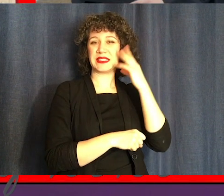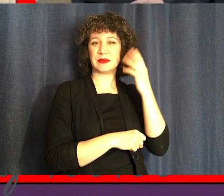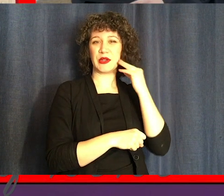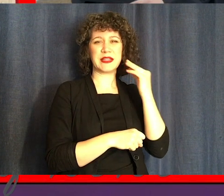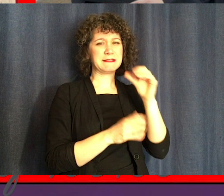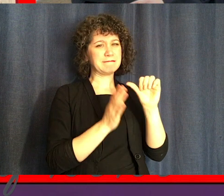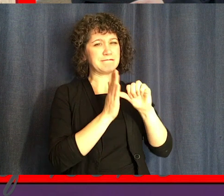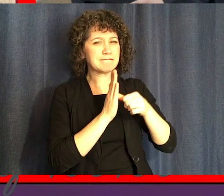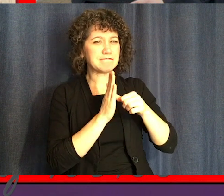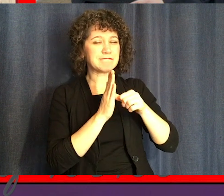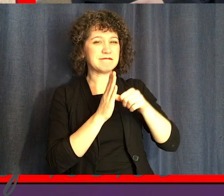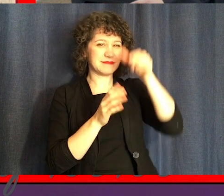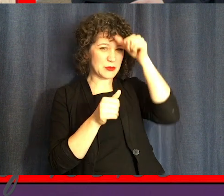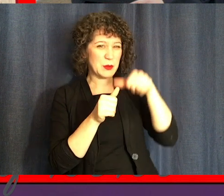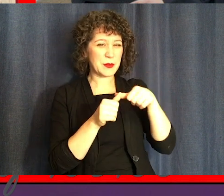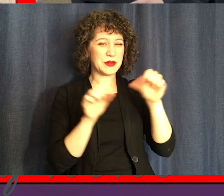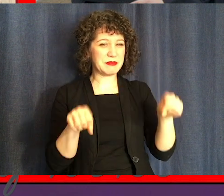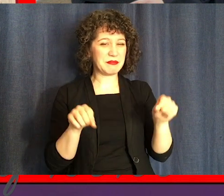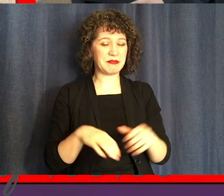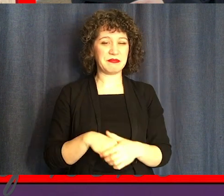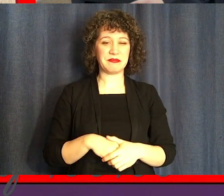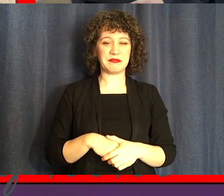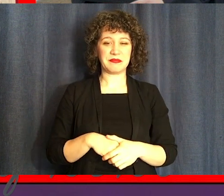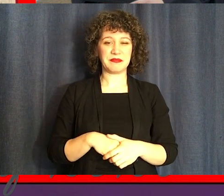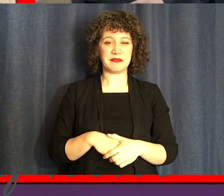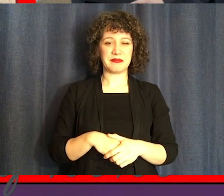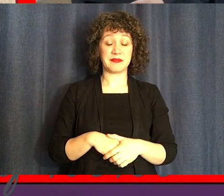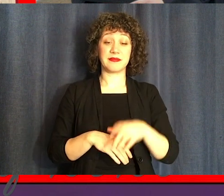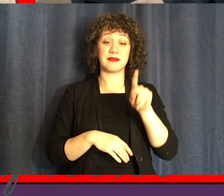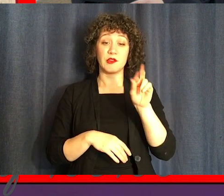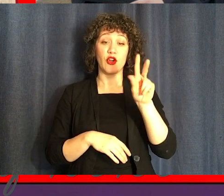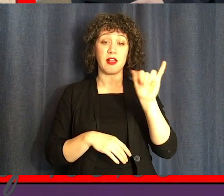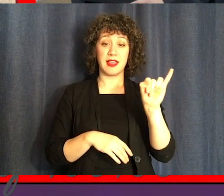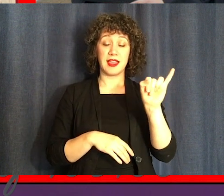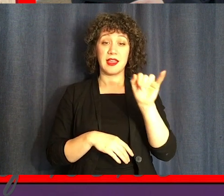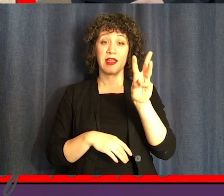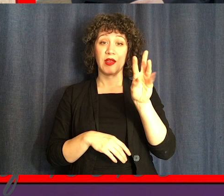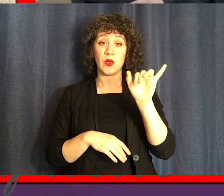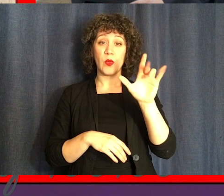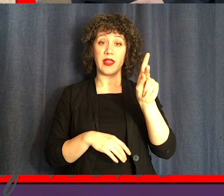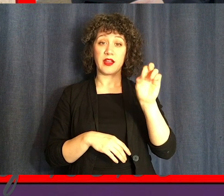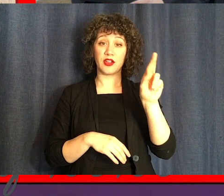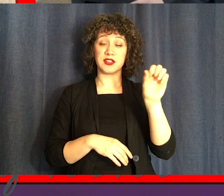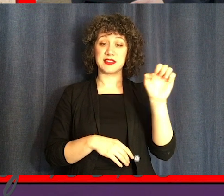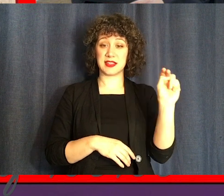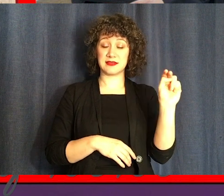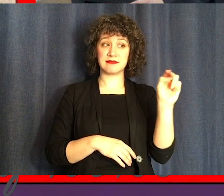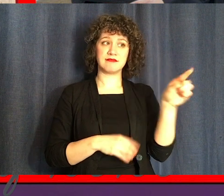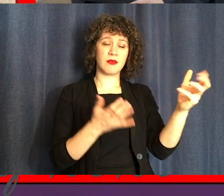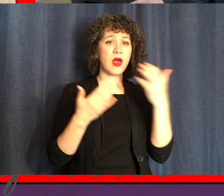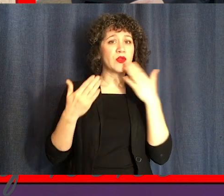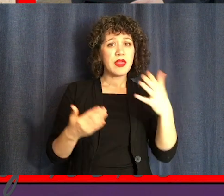Carly Wilkerson. Carly would like to thank her parents, friends, and all of her teachers for being supportive and helping